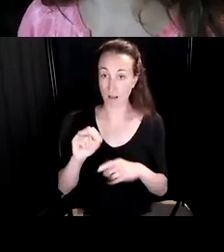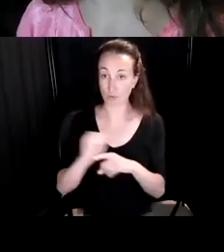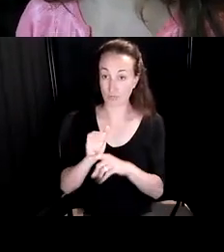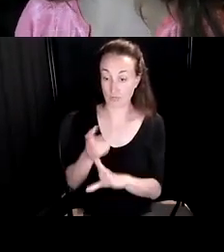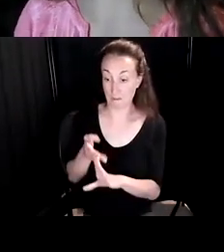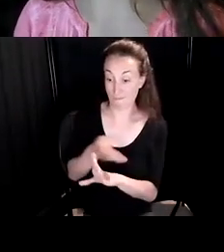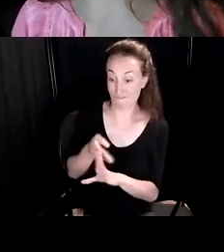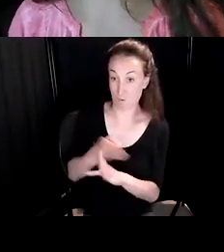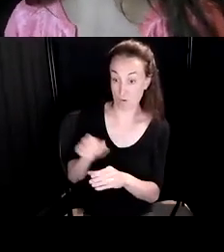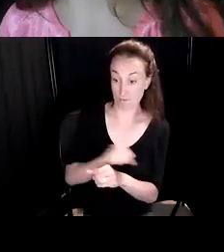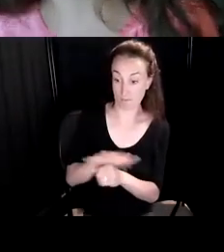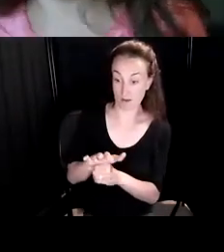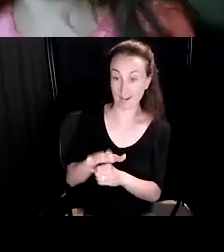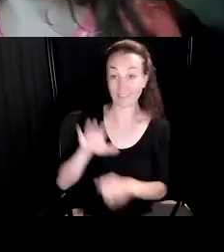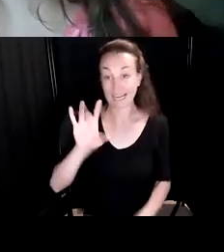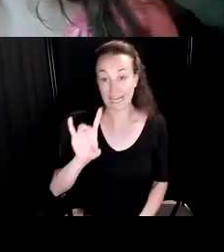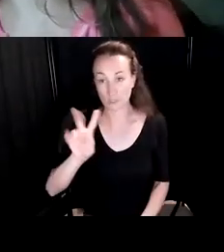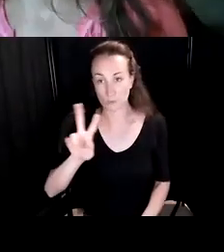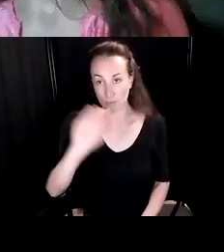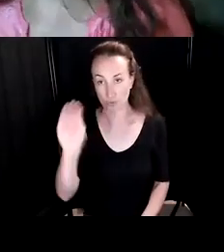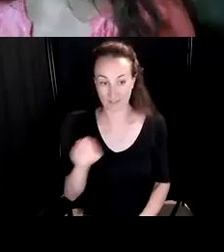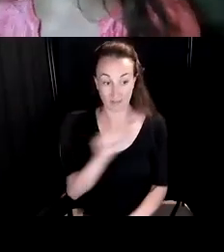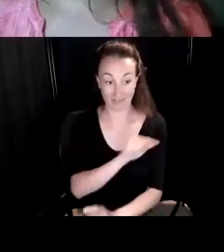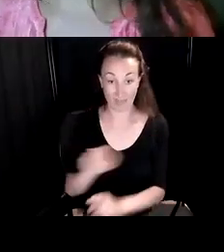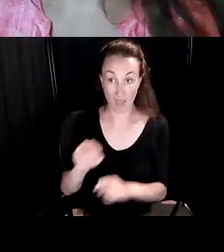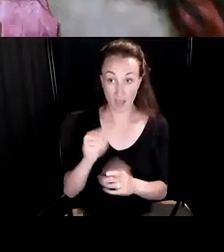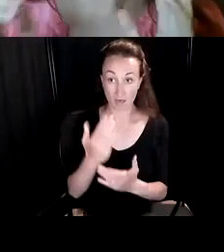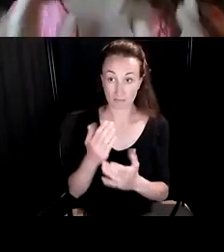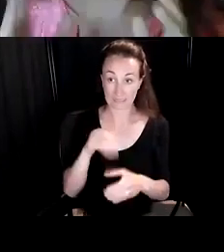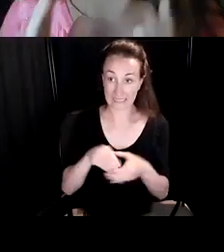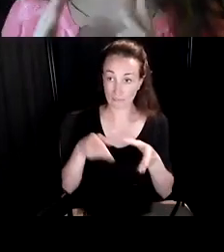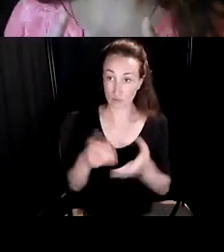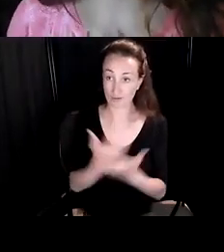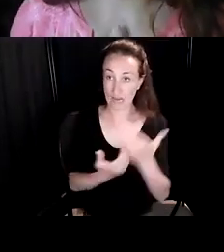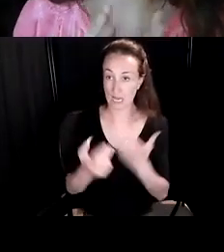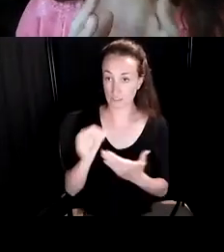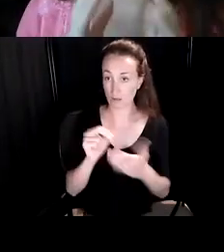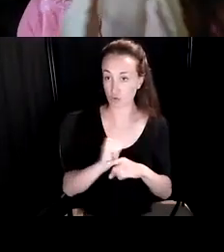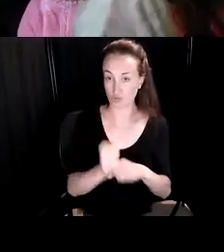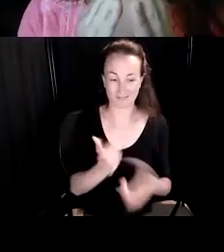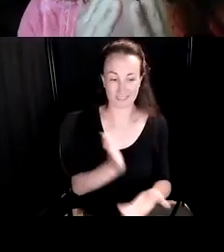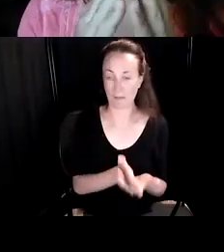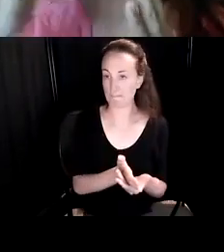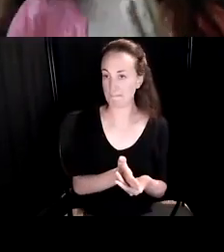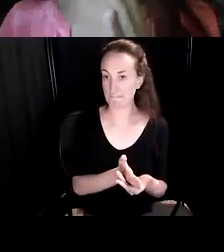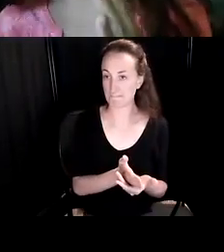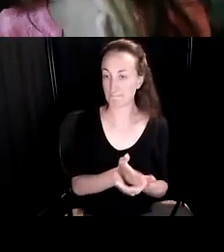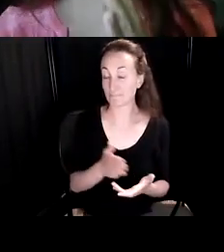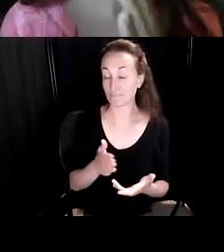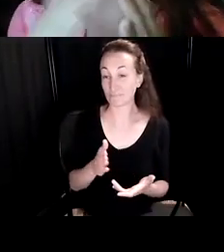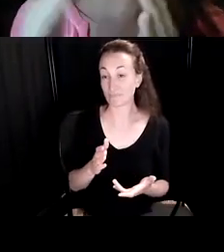then 82% of them said that that training was canceled. Looking at the data, we weren't able to really capture how many maybe